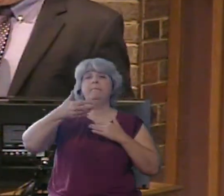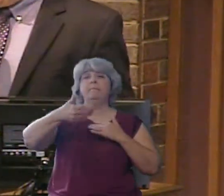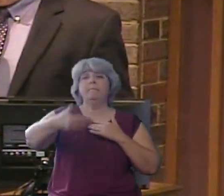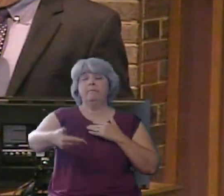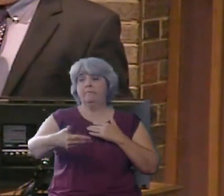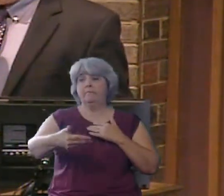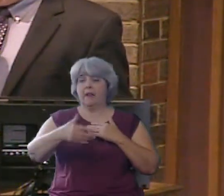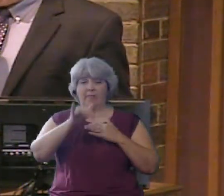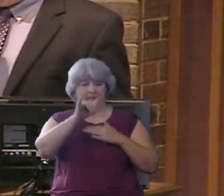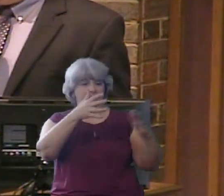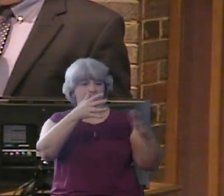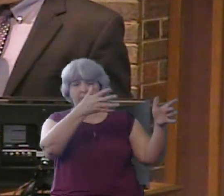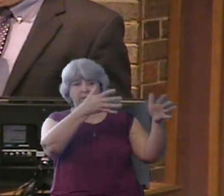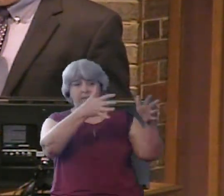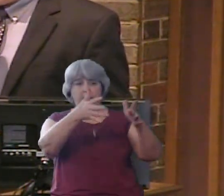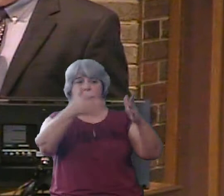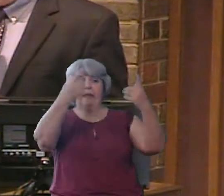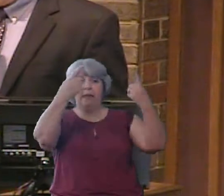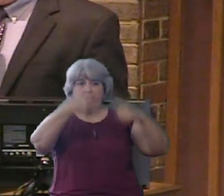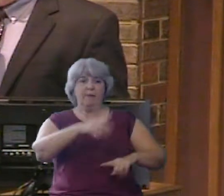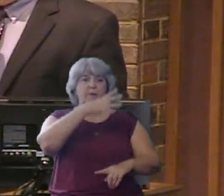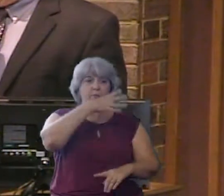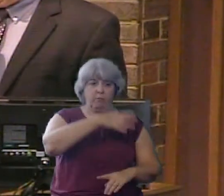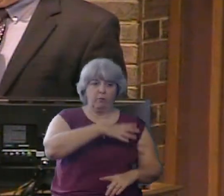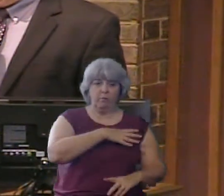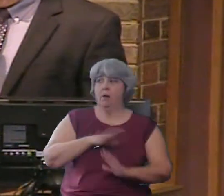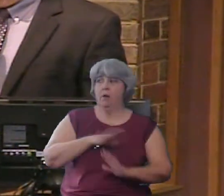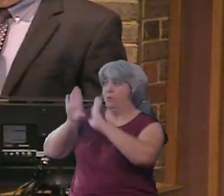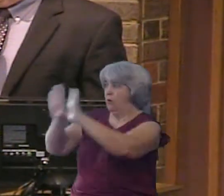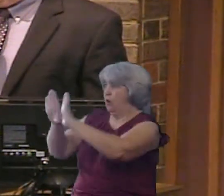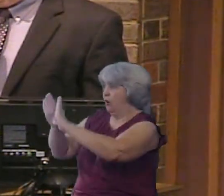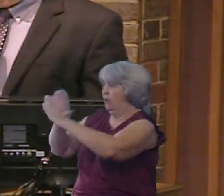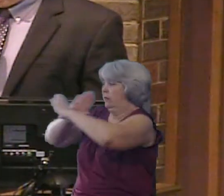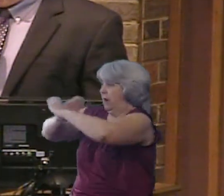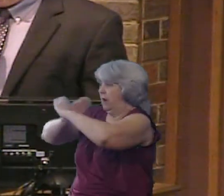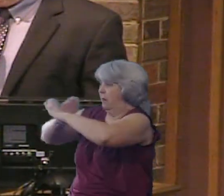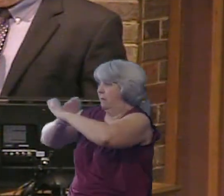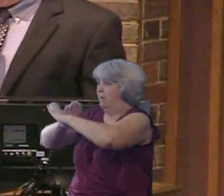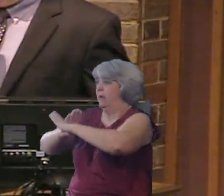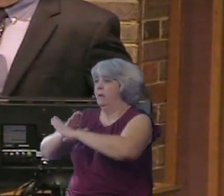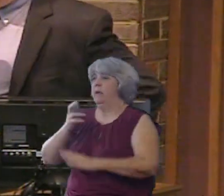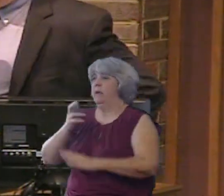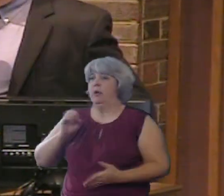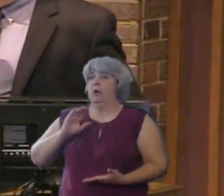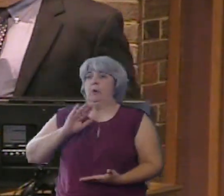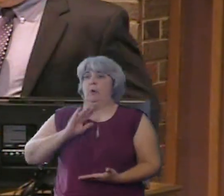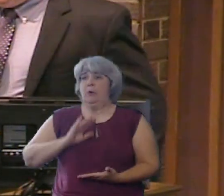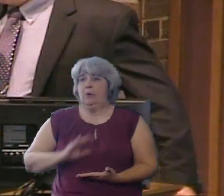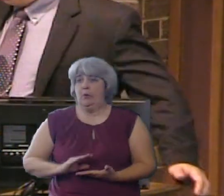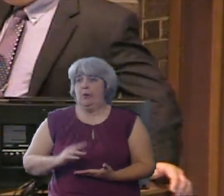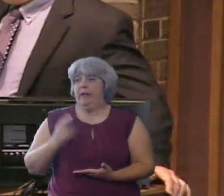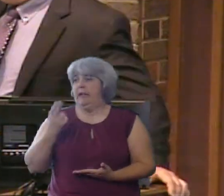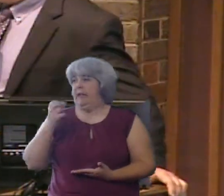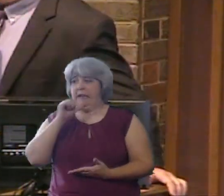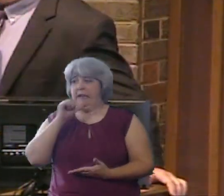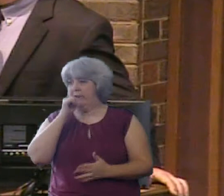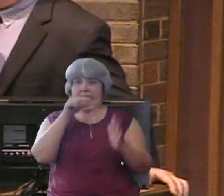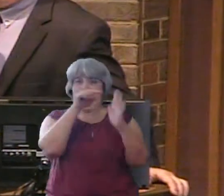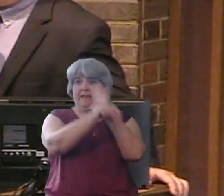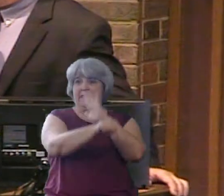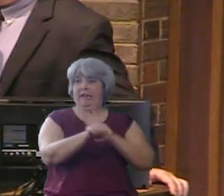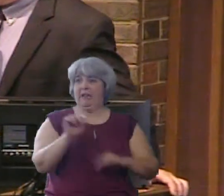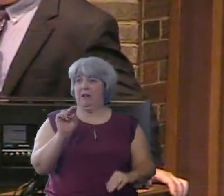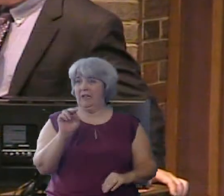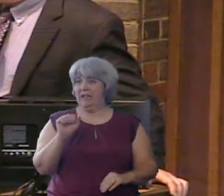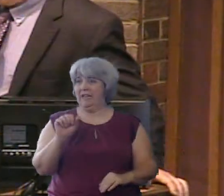after Abigail has come and stopped him from killing Nabal, and